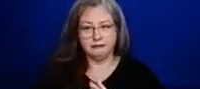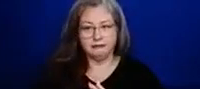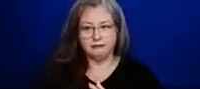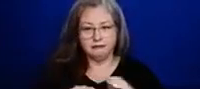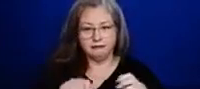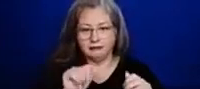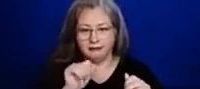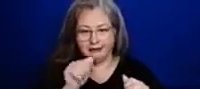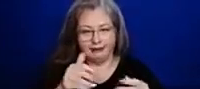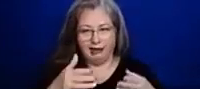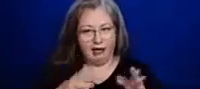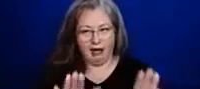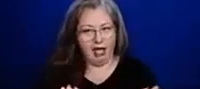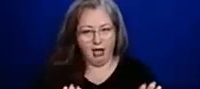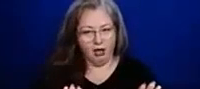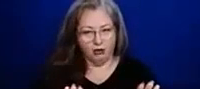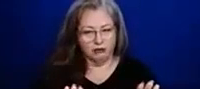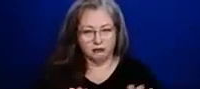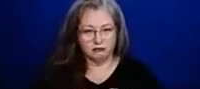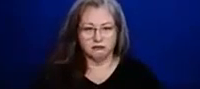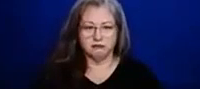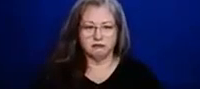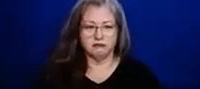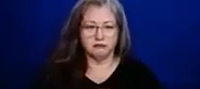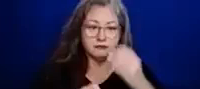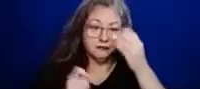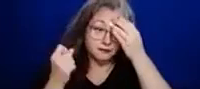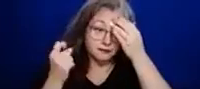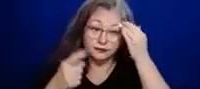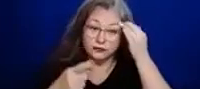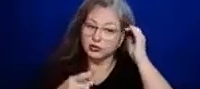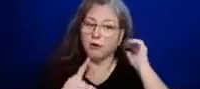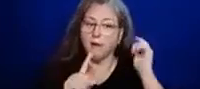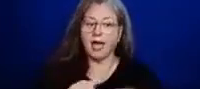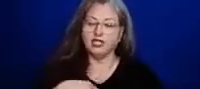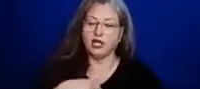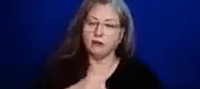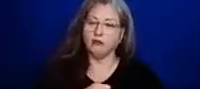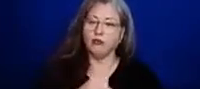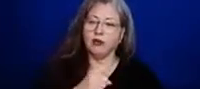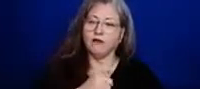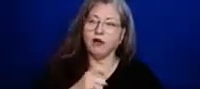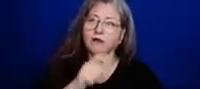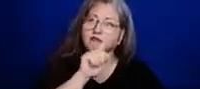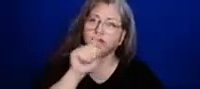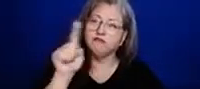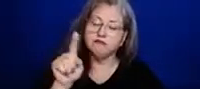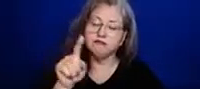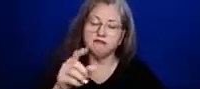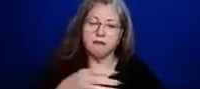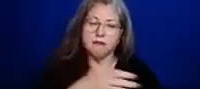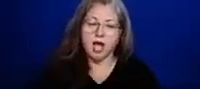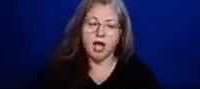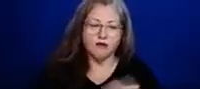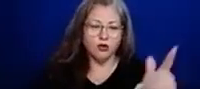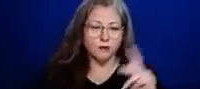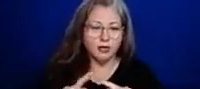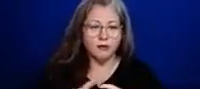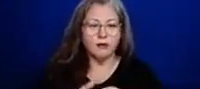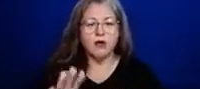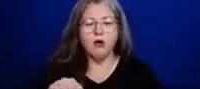it was just not allowed in period. The thing is that she was protected through with powerful people, and